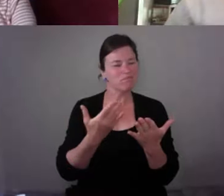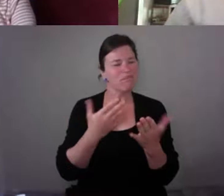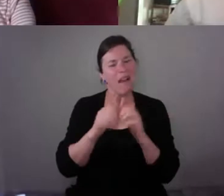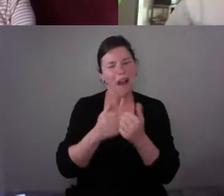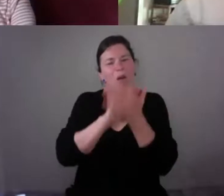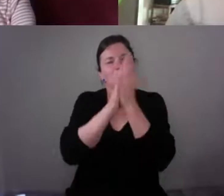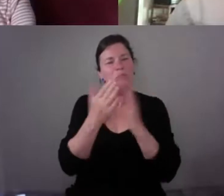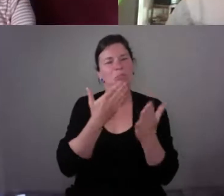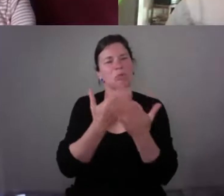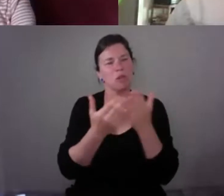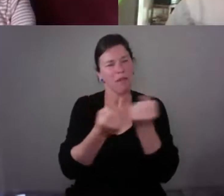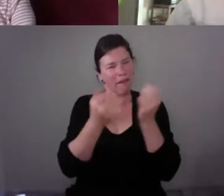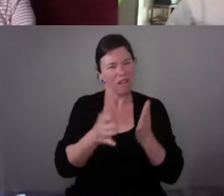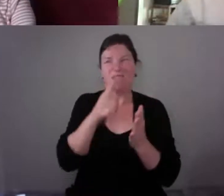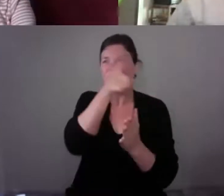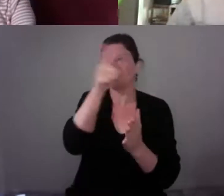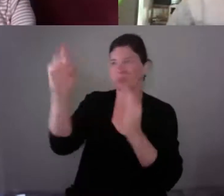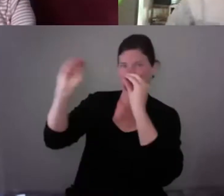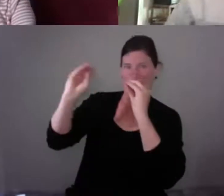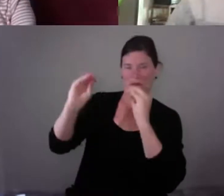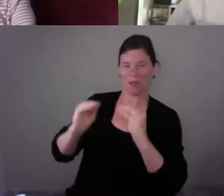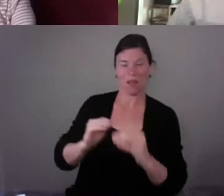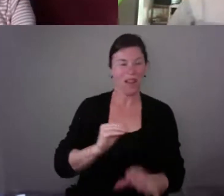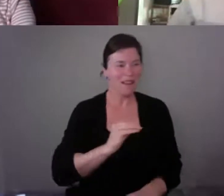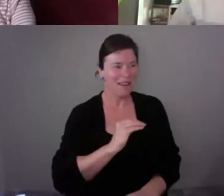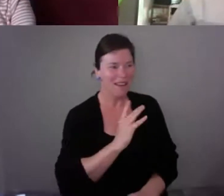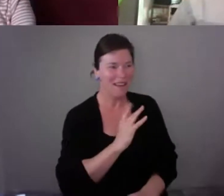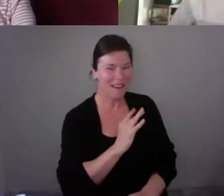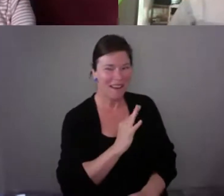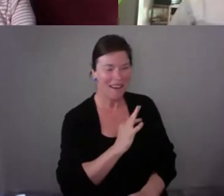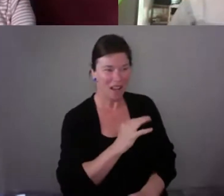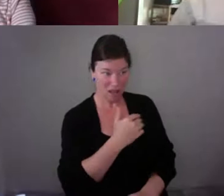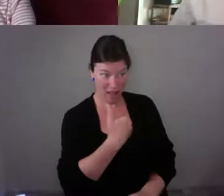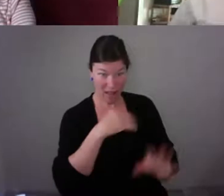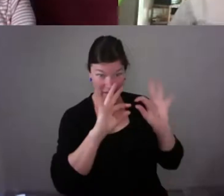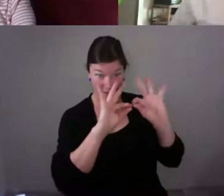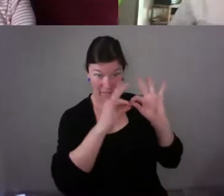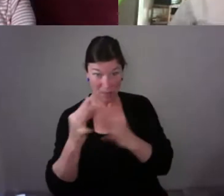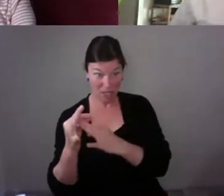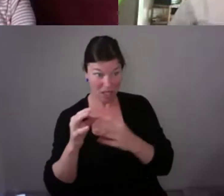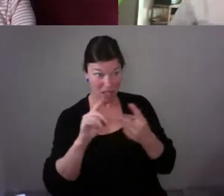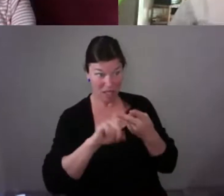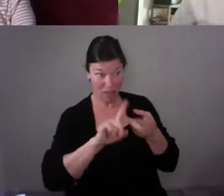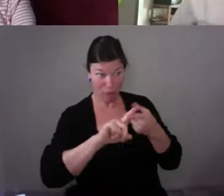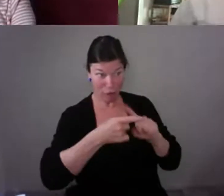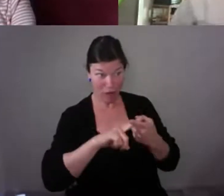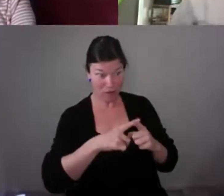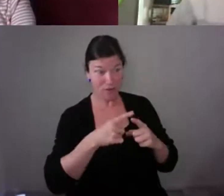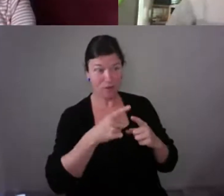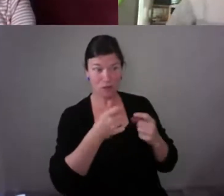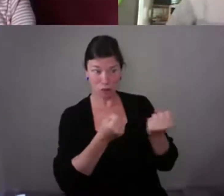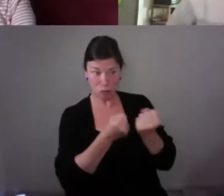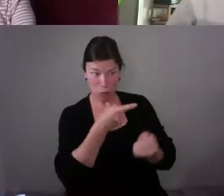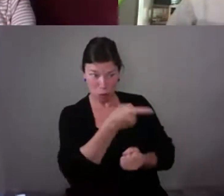advocate. That's awesome. So you have family and friends that support your advocacy.